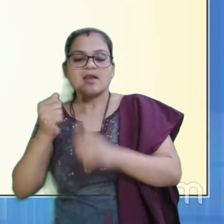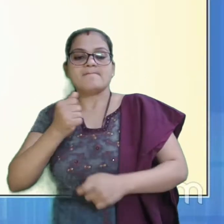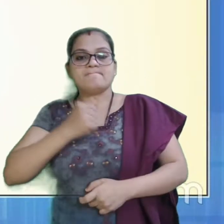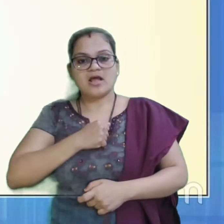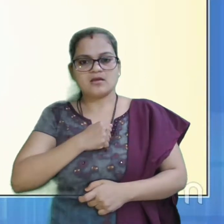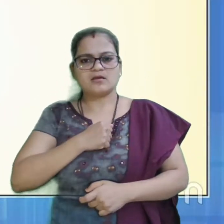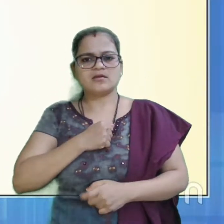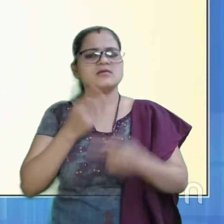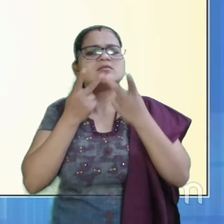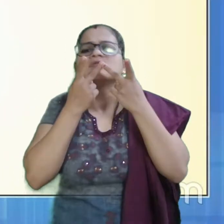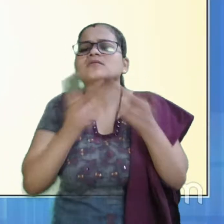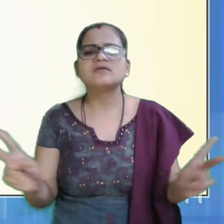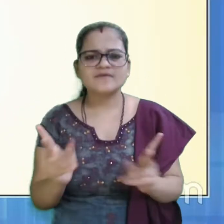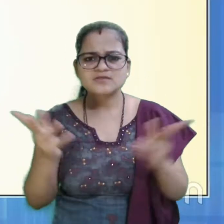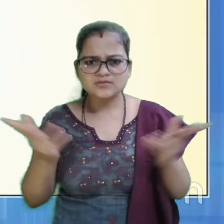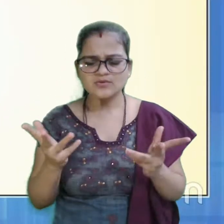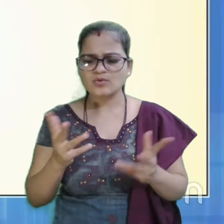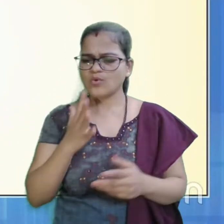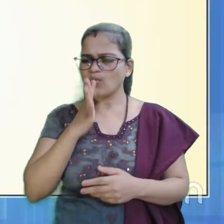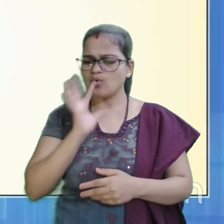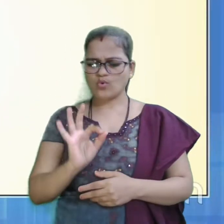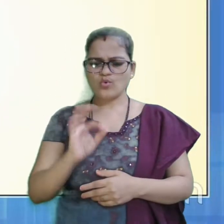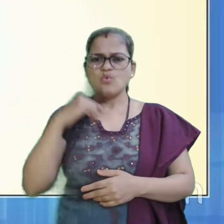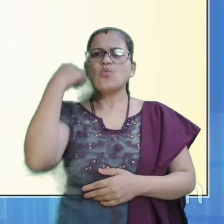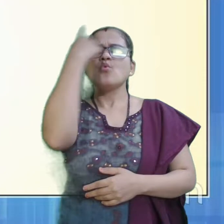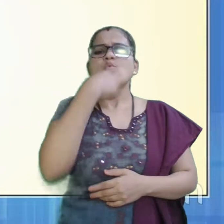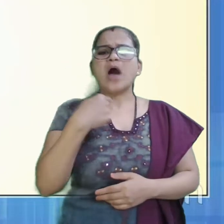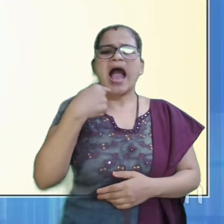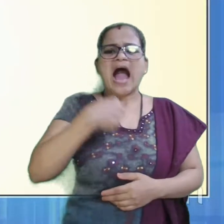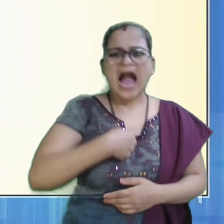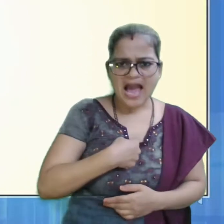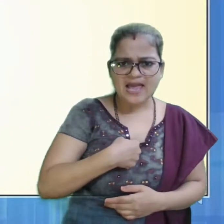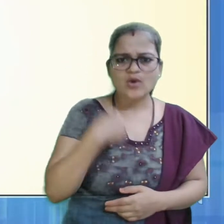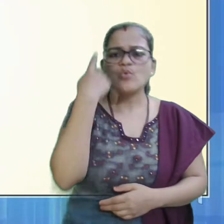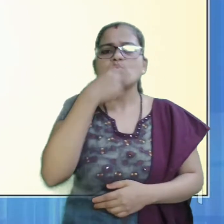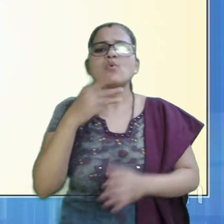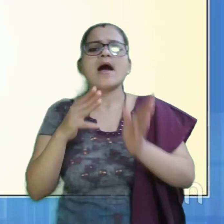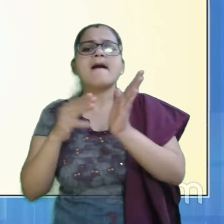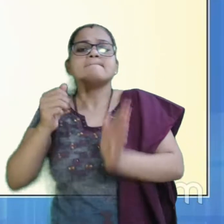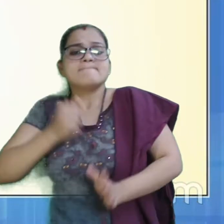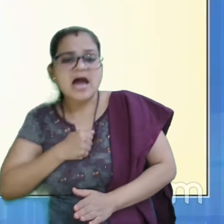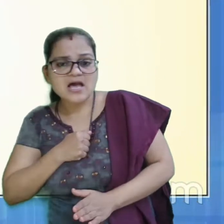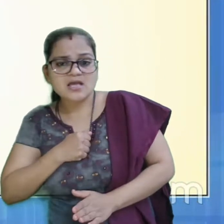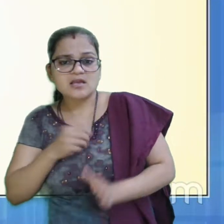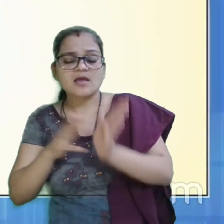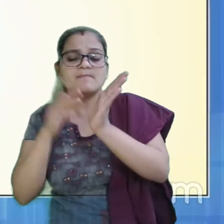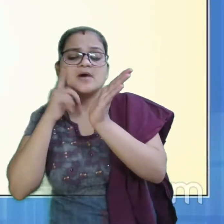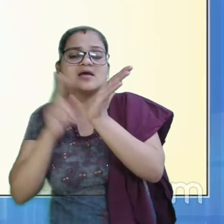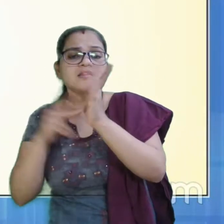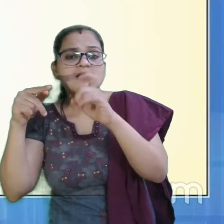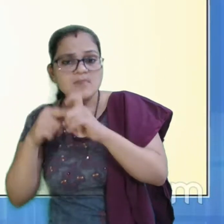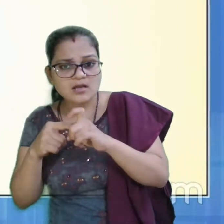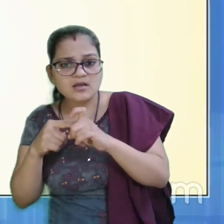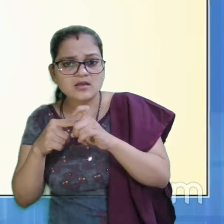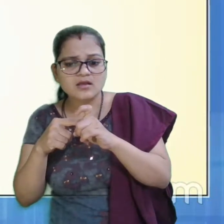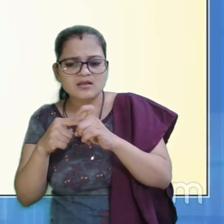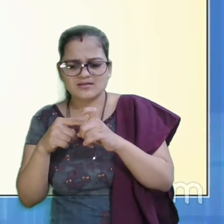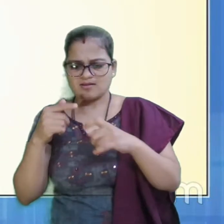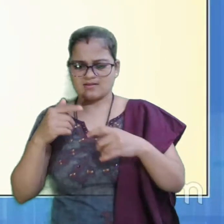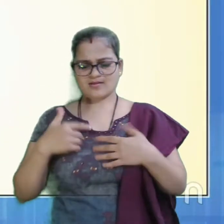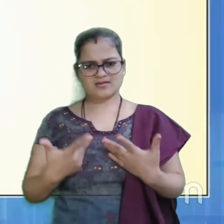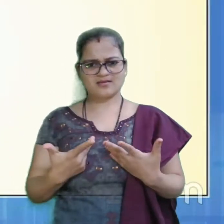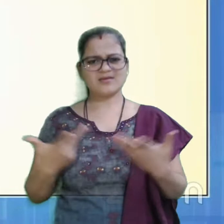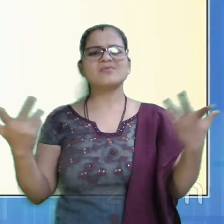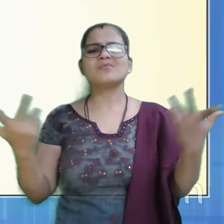who could have actually told us the difference, that who is I and who is my. So what is me and what is